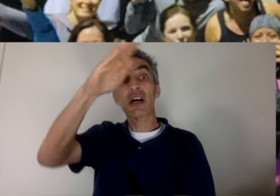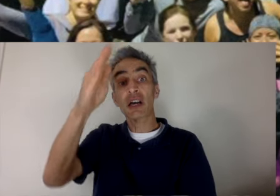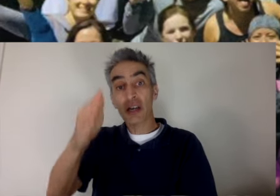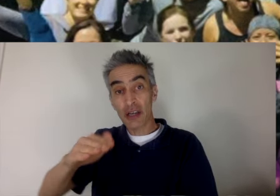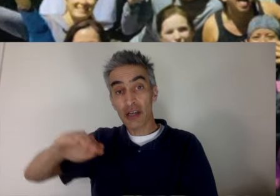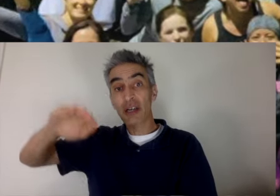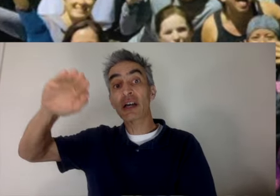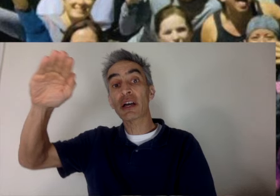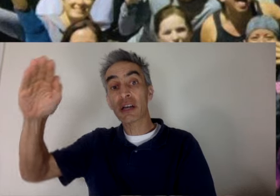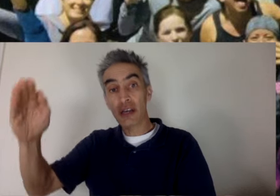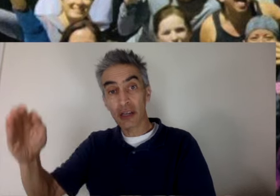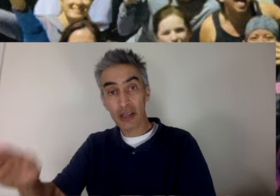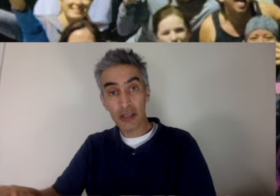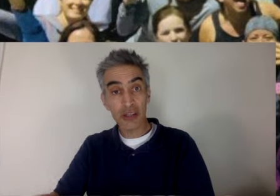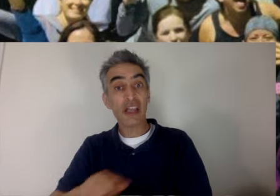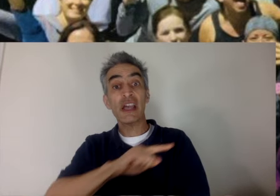And also with the running club.